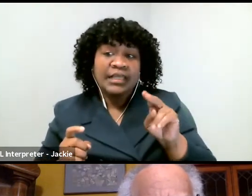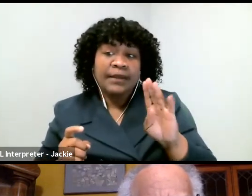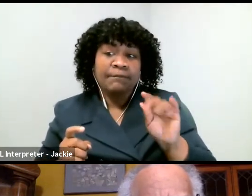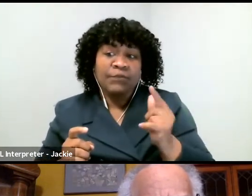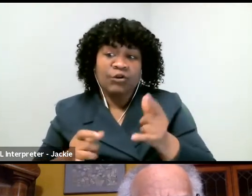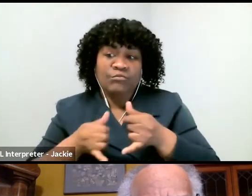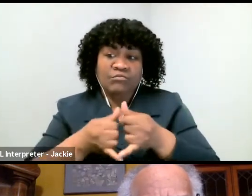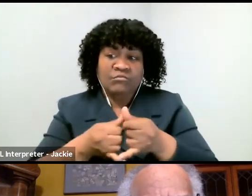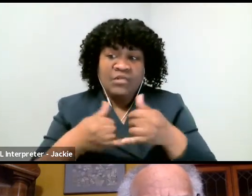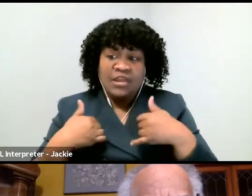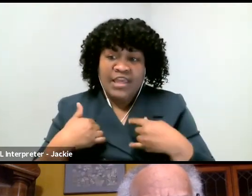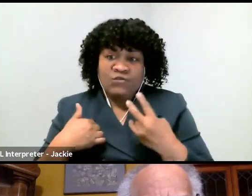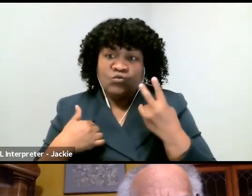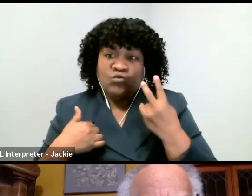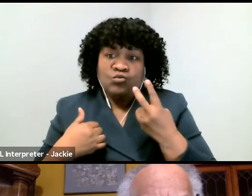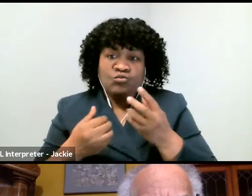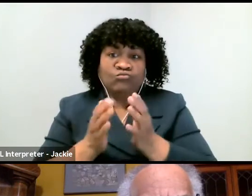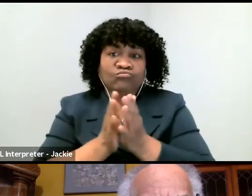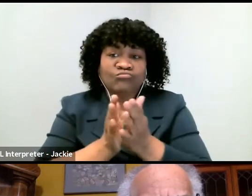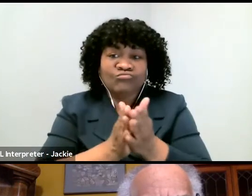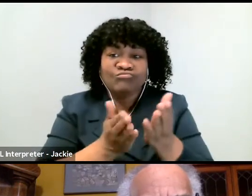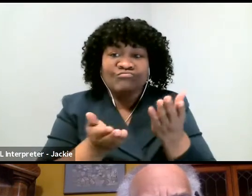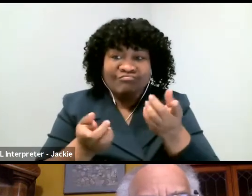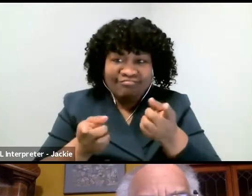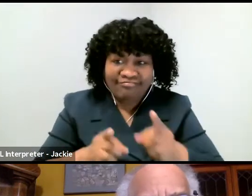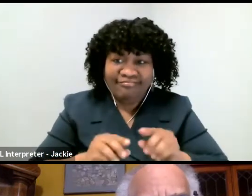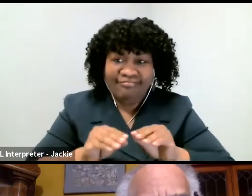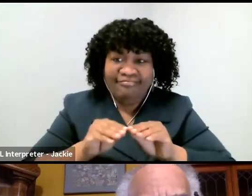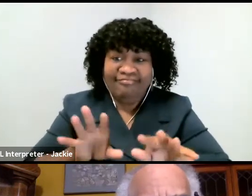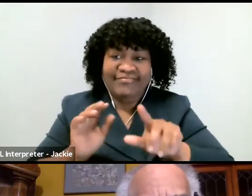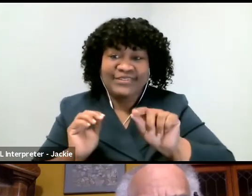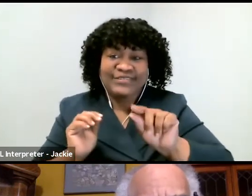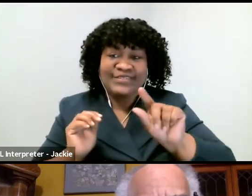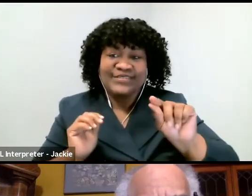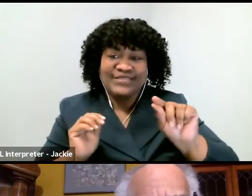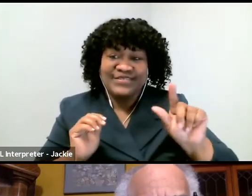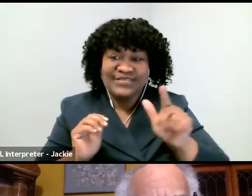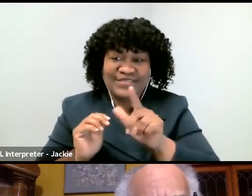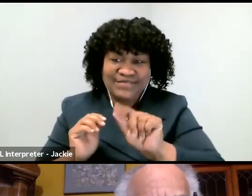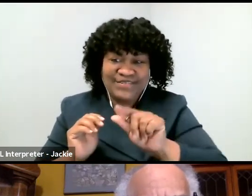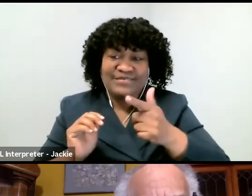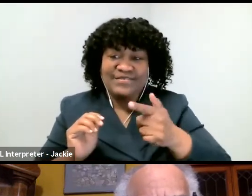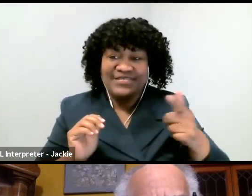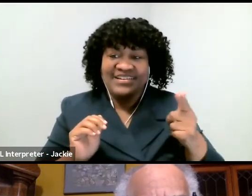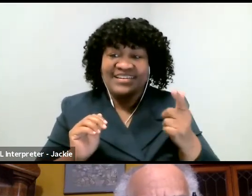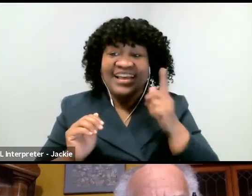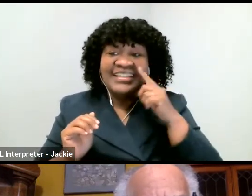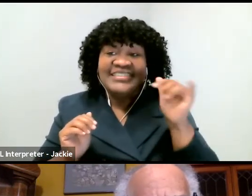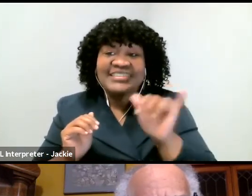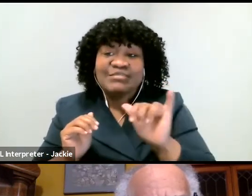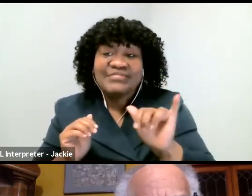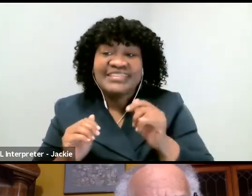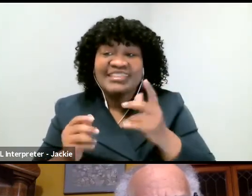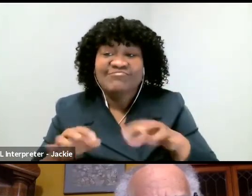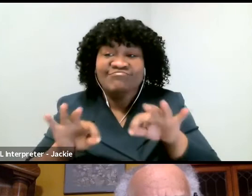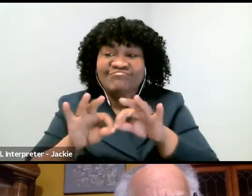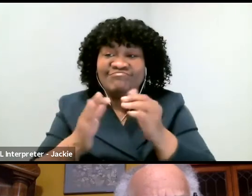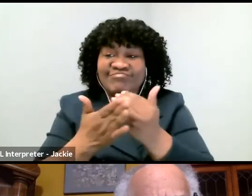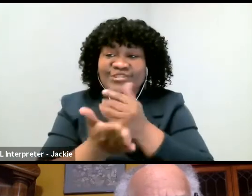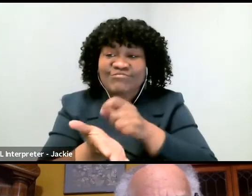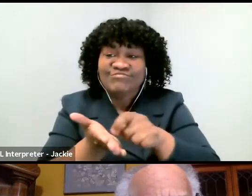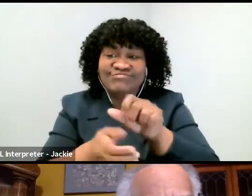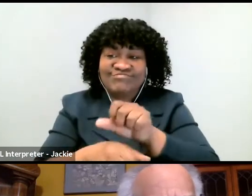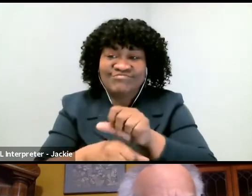has two poetry texts forthcoming in 2021. Similarly, a volume of new and selected works and Train Music,